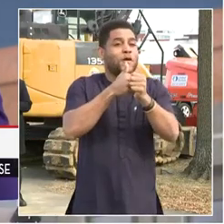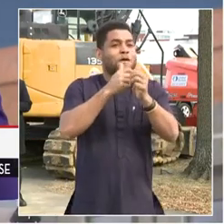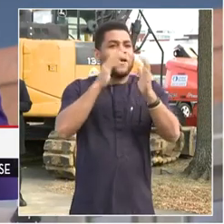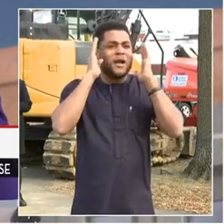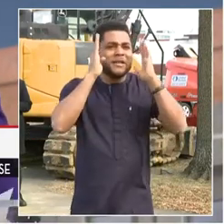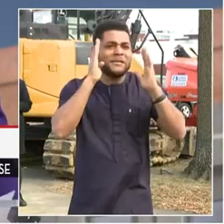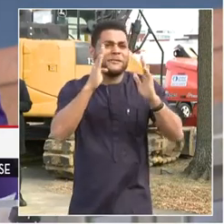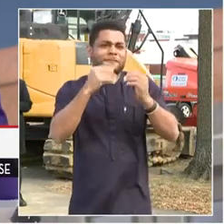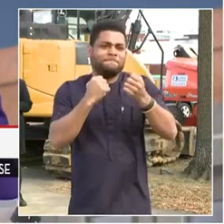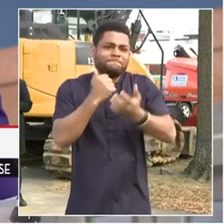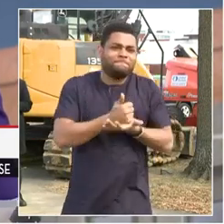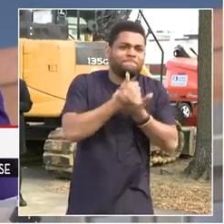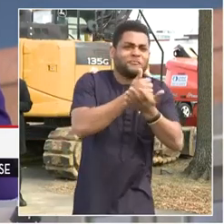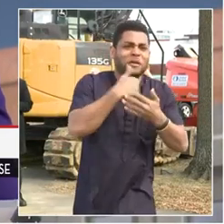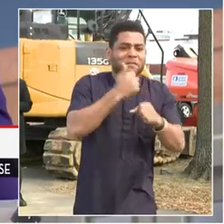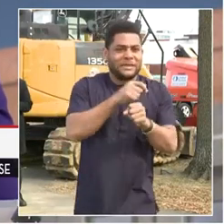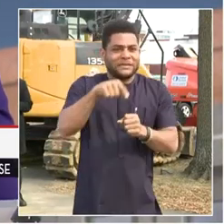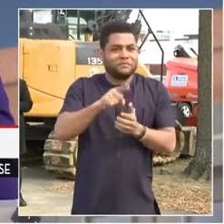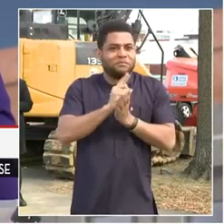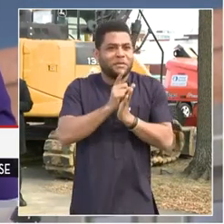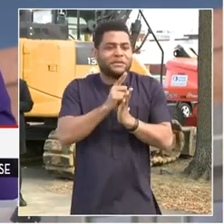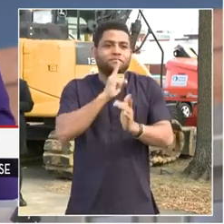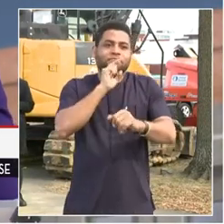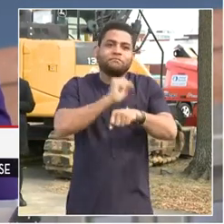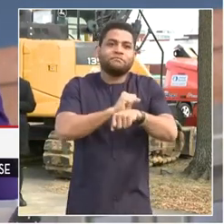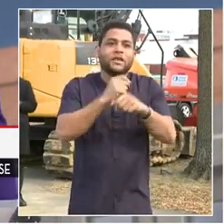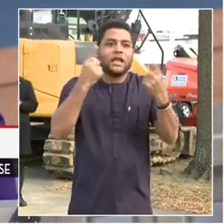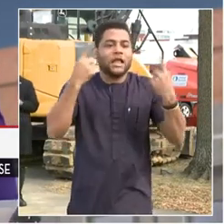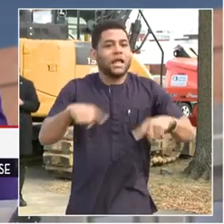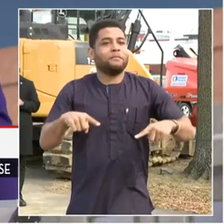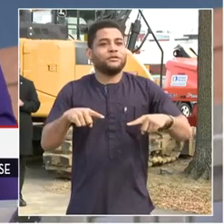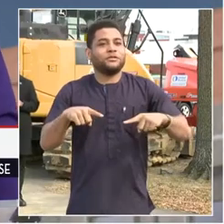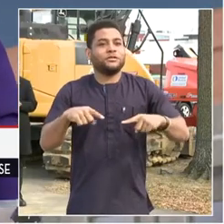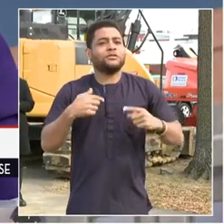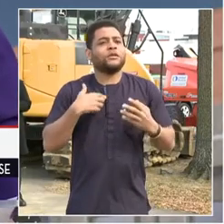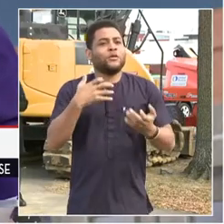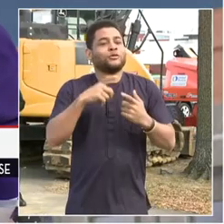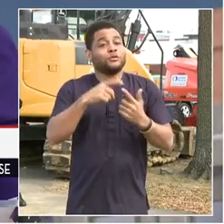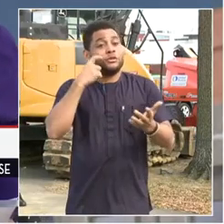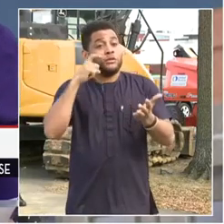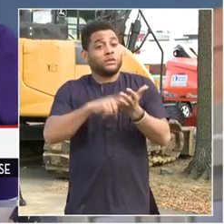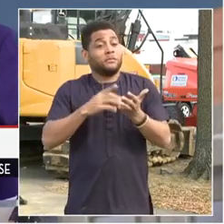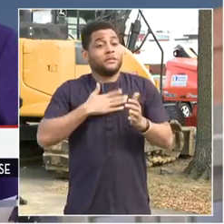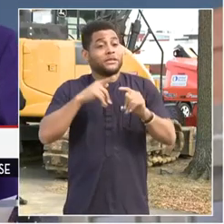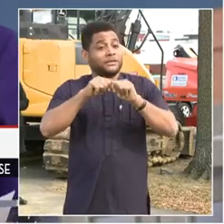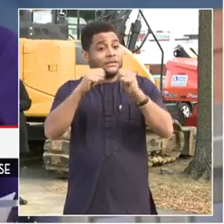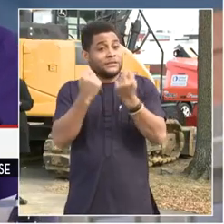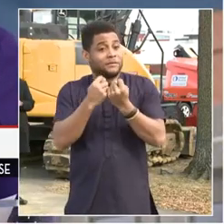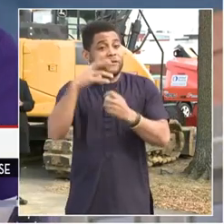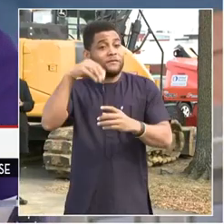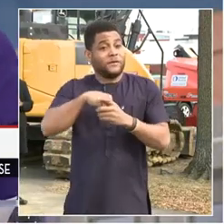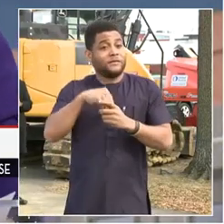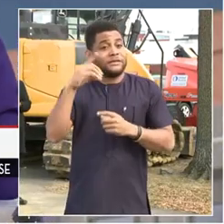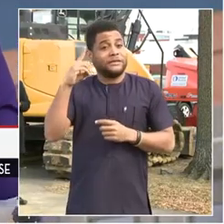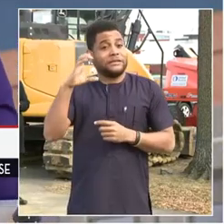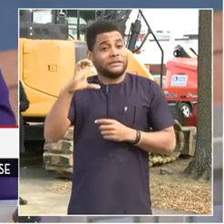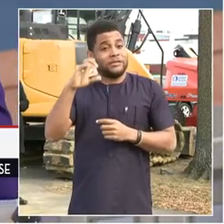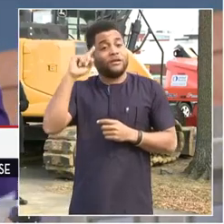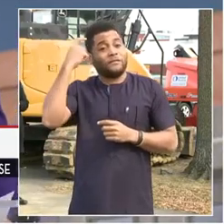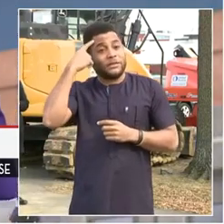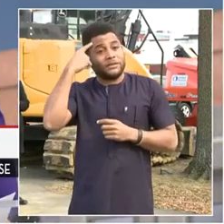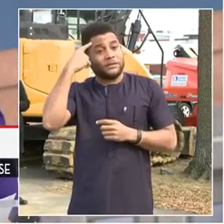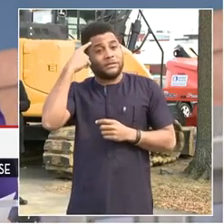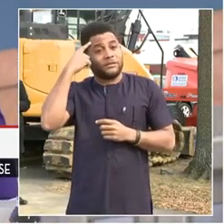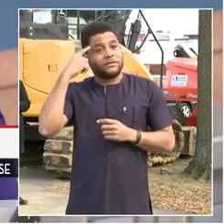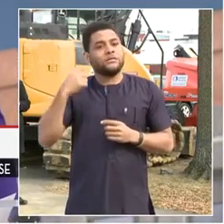moment happen. I also want to recognize my own team at DC government. I shared a chuckle